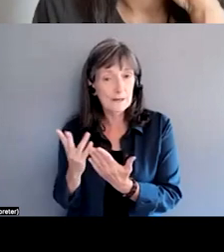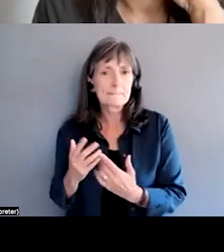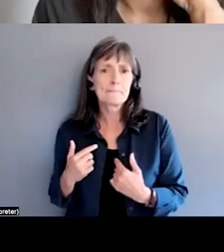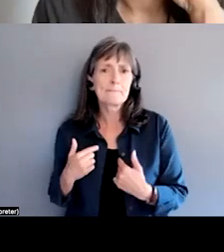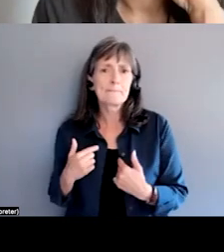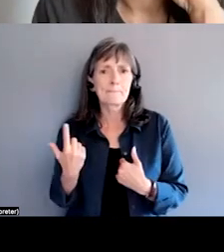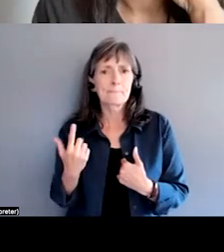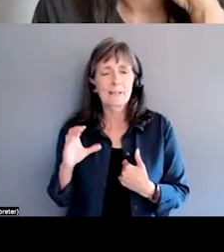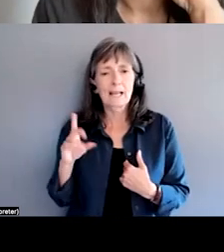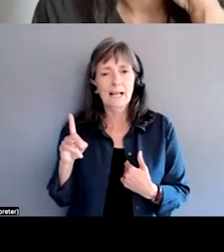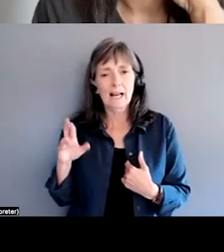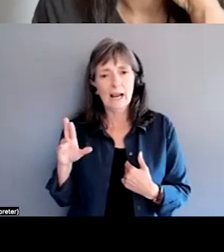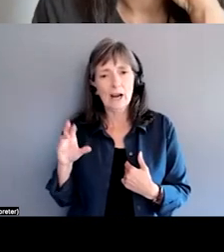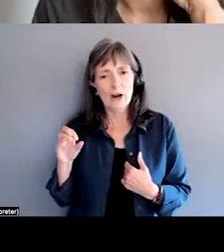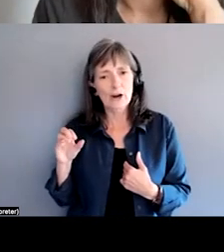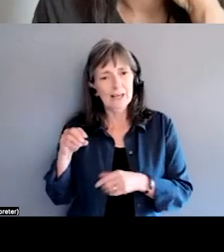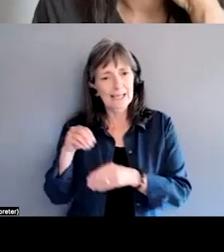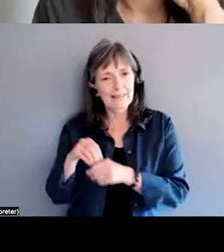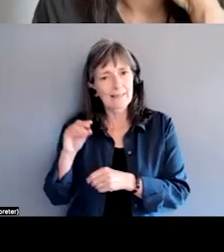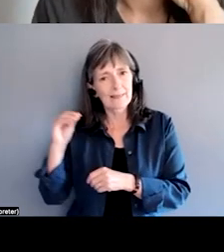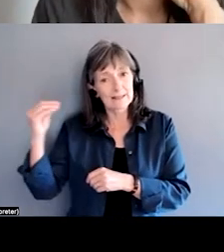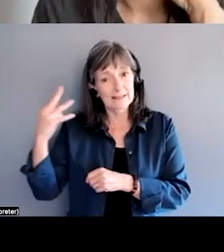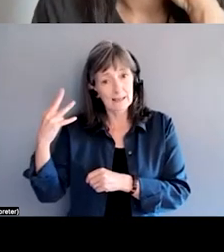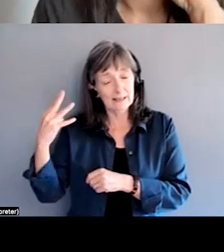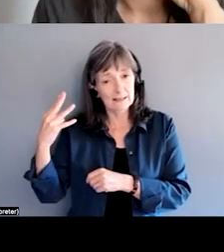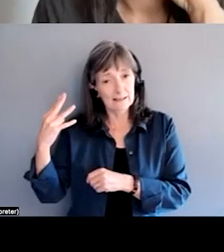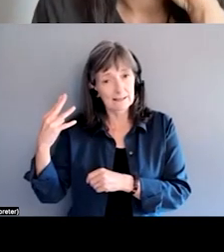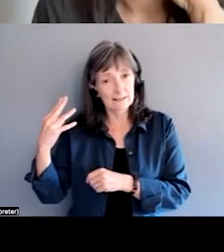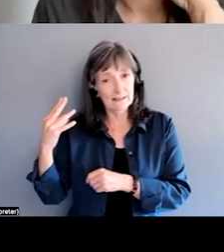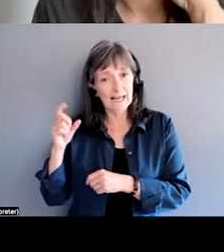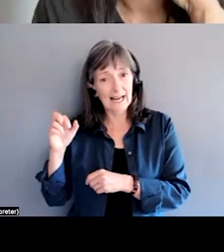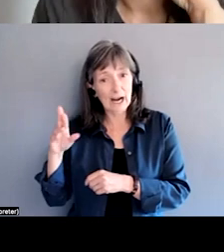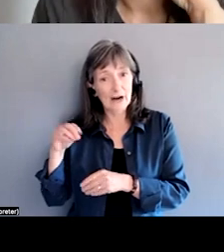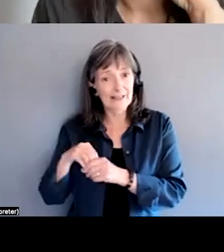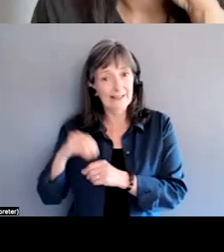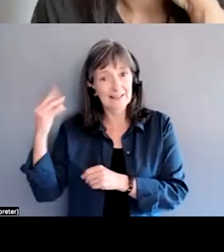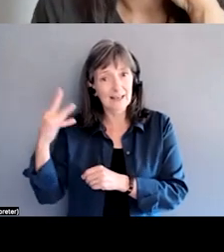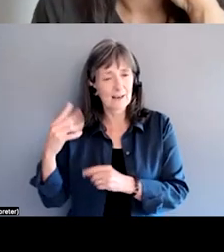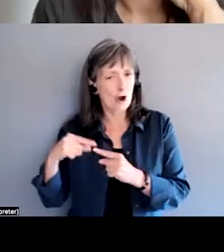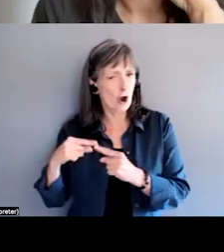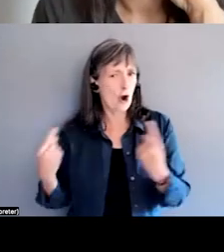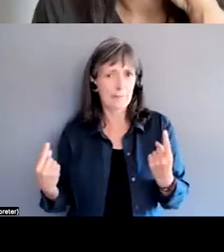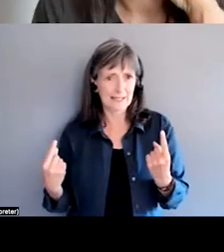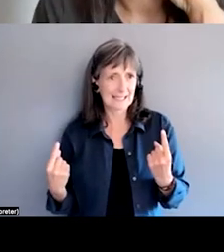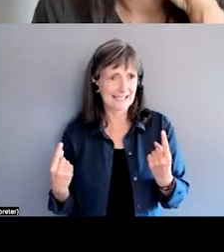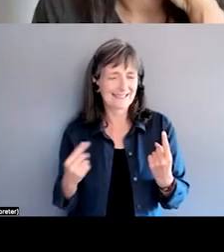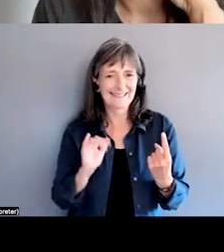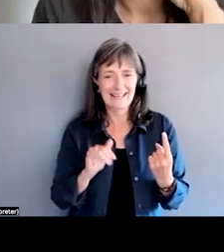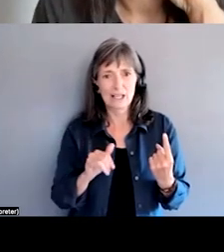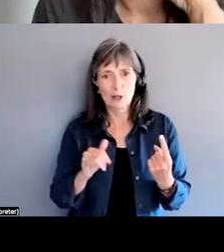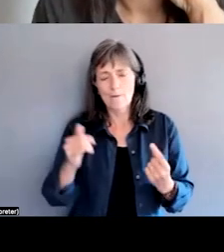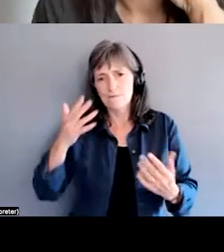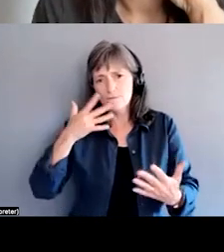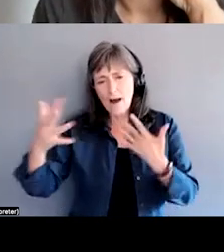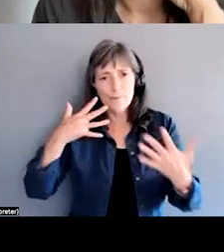Clara and the Sun, and because that's the opposite of all of the it's vibrant, it's so